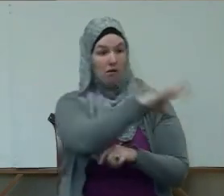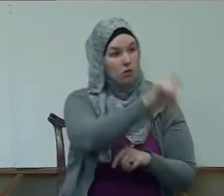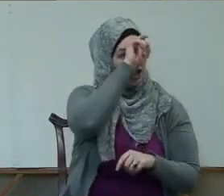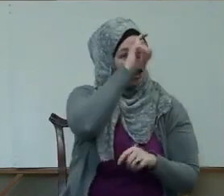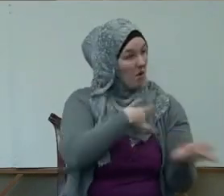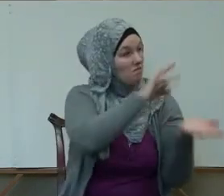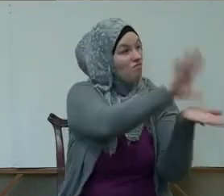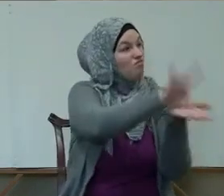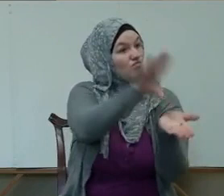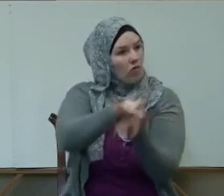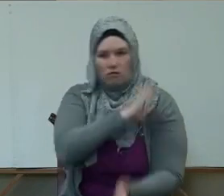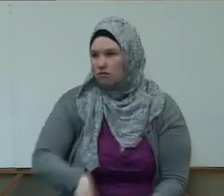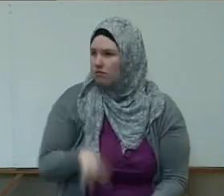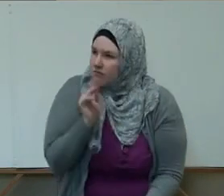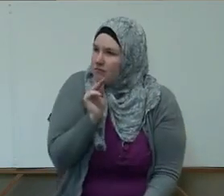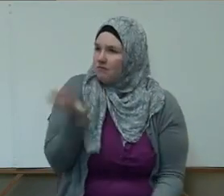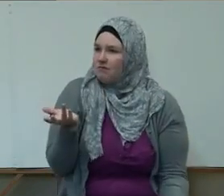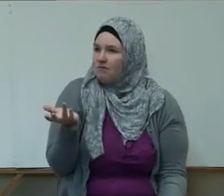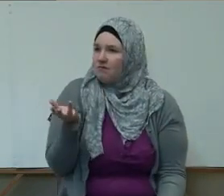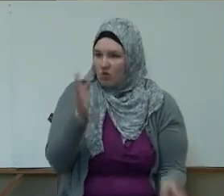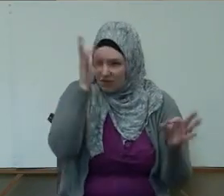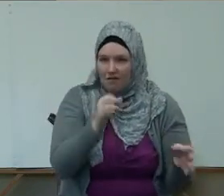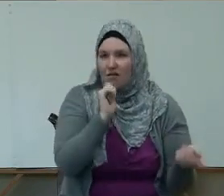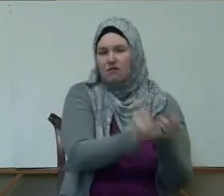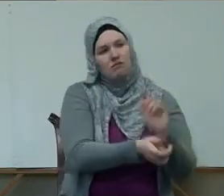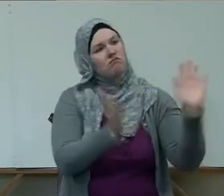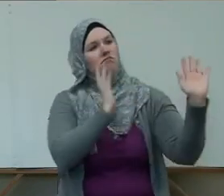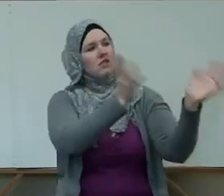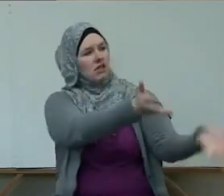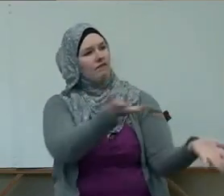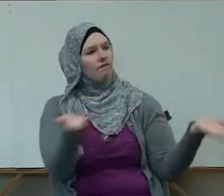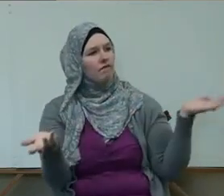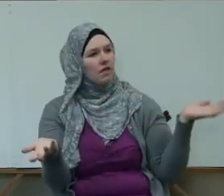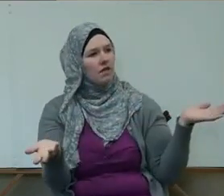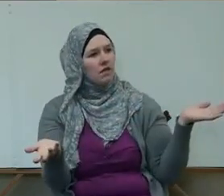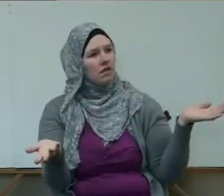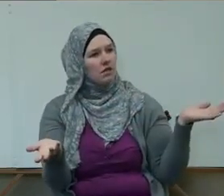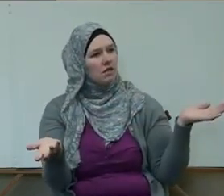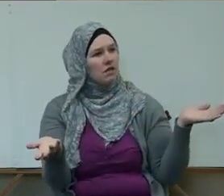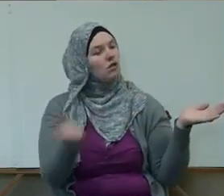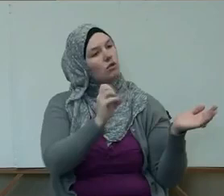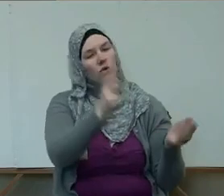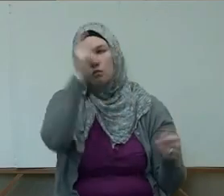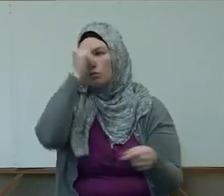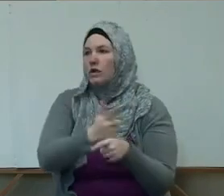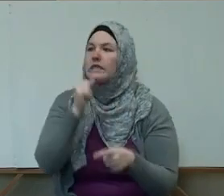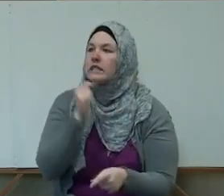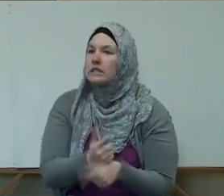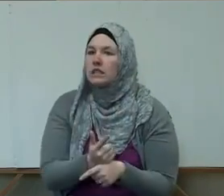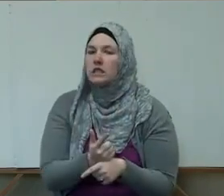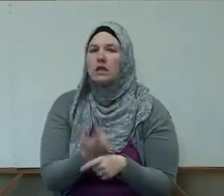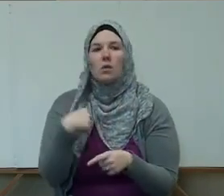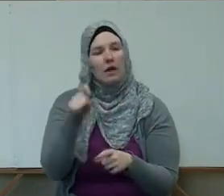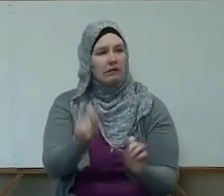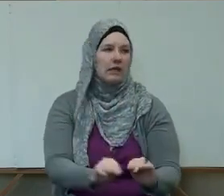outside forces, then that becomes a problem of treason and injustice. So brothers and sisters, we have